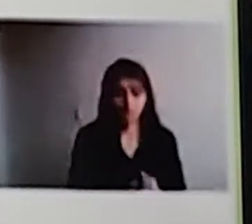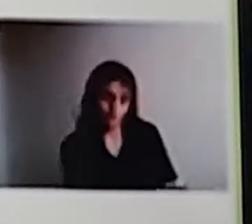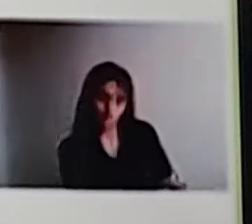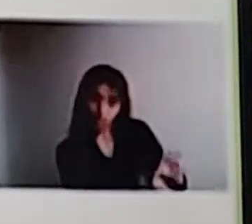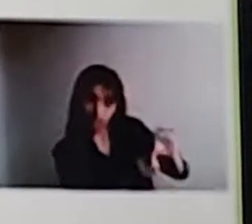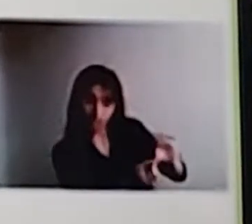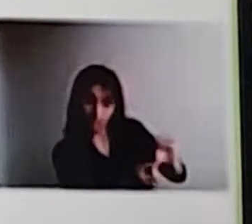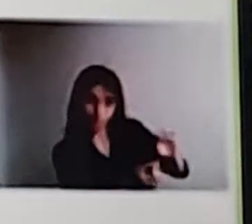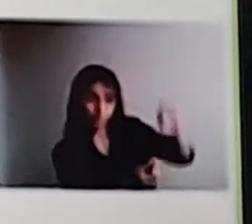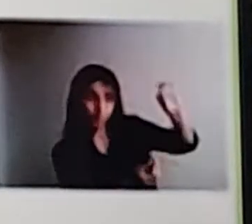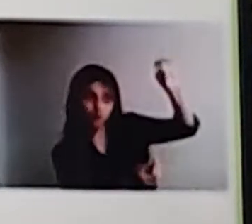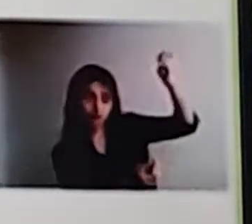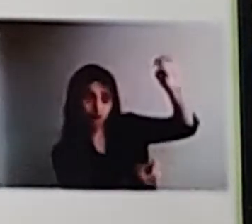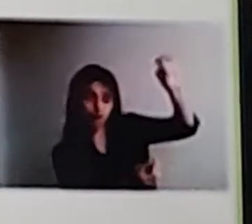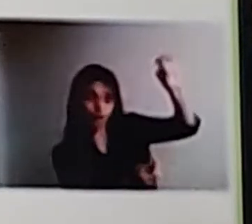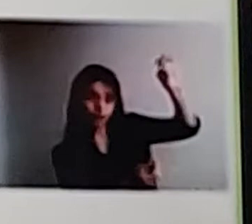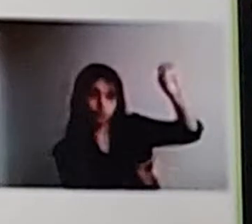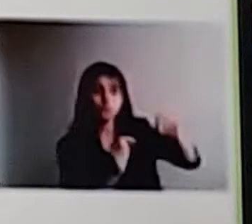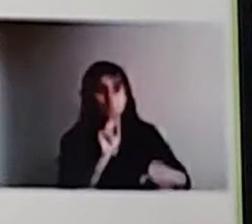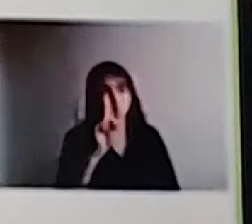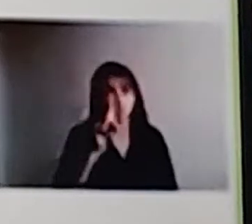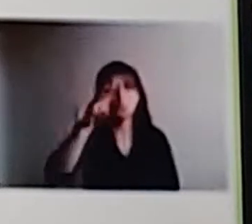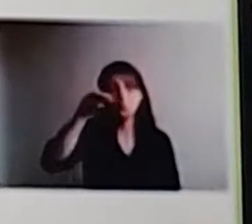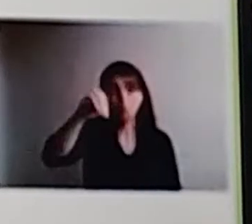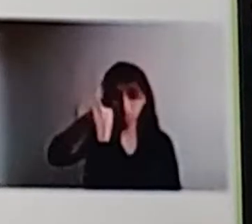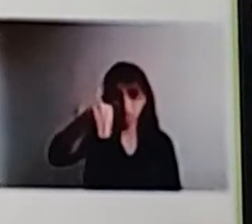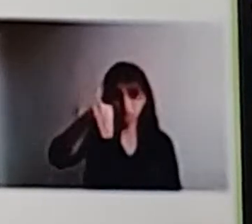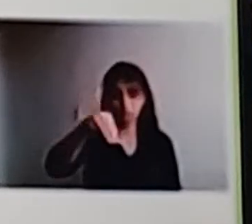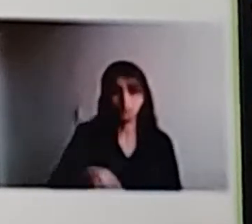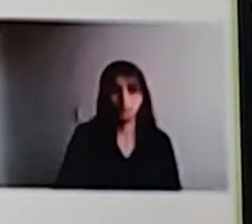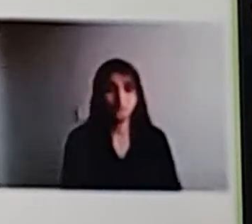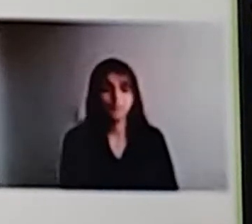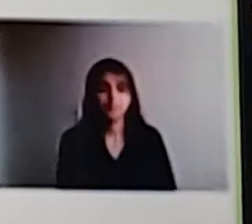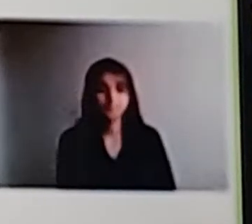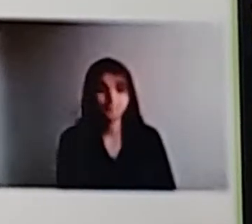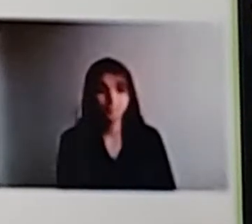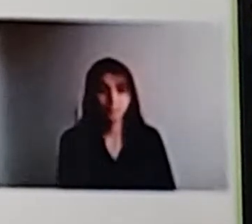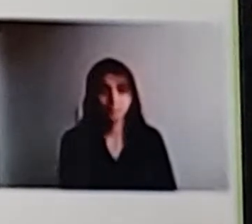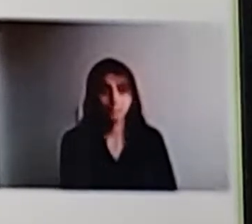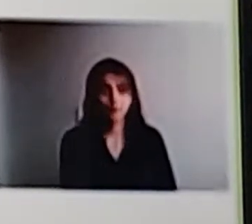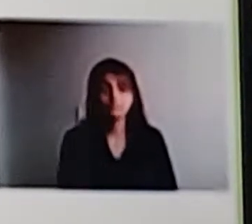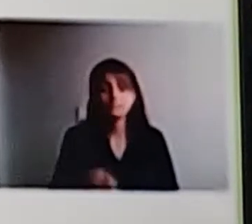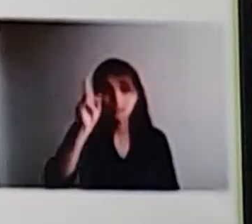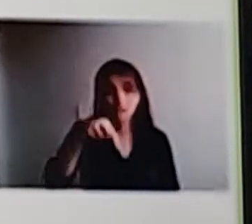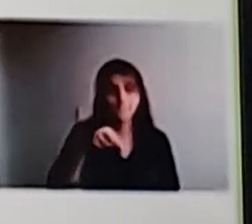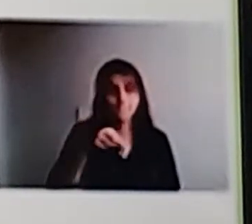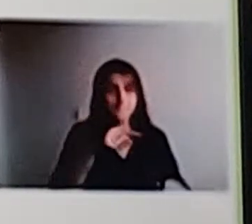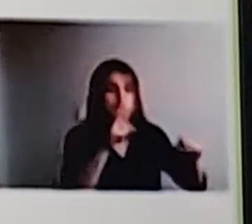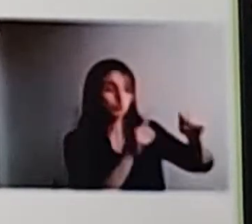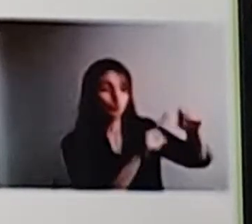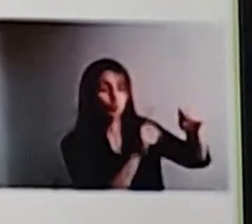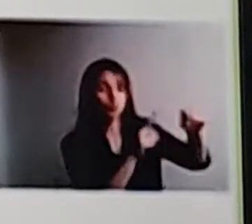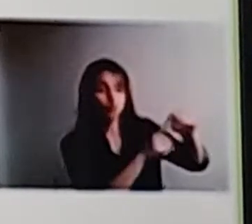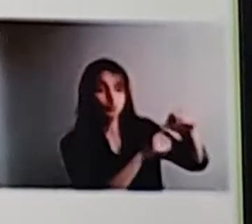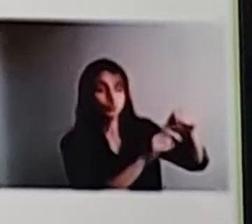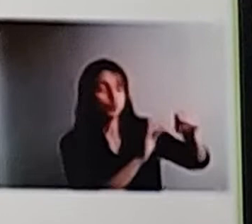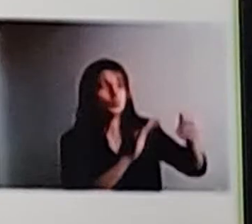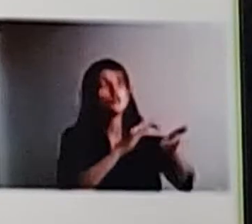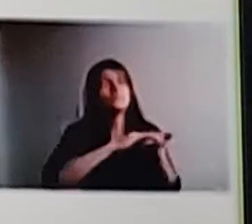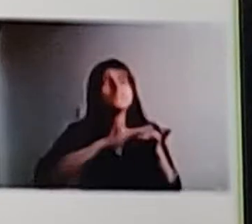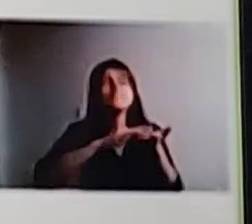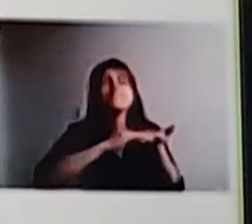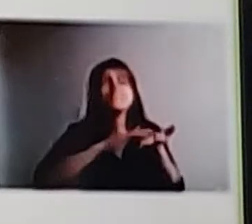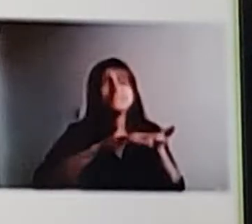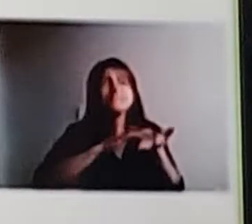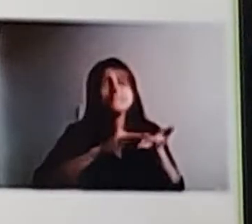This is a big elevator, and there is the side bar, which he can stand using this